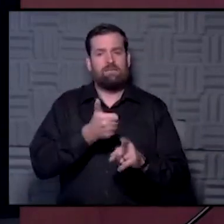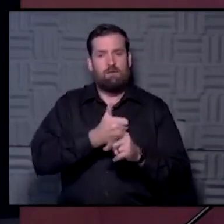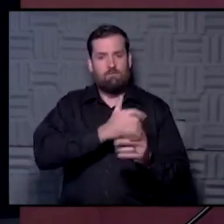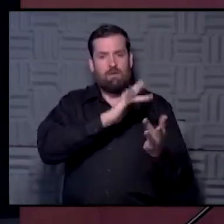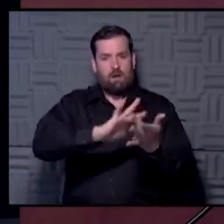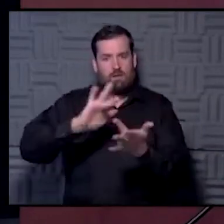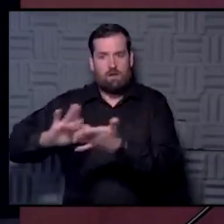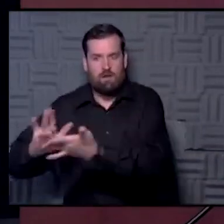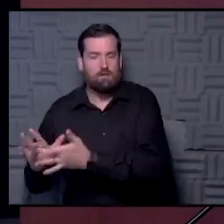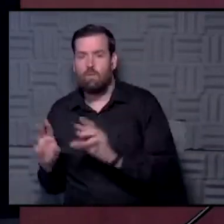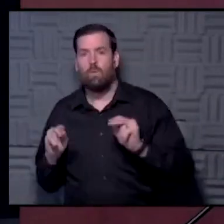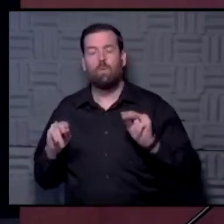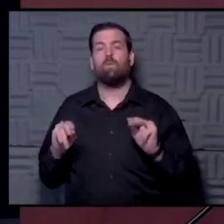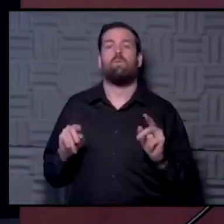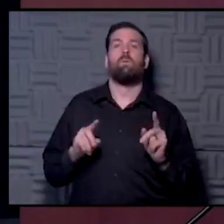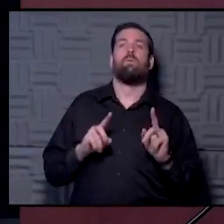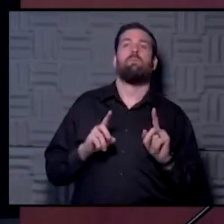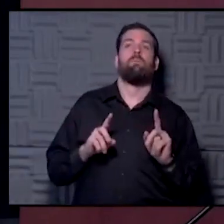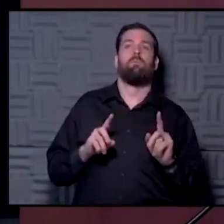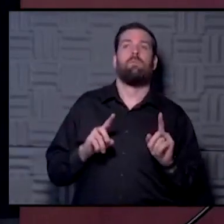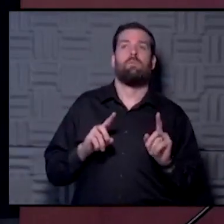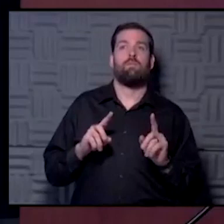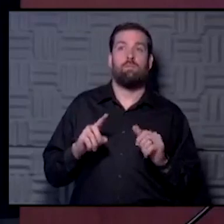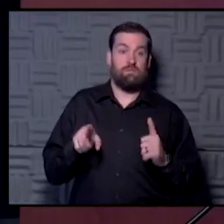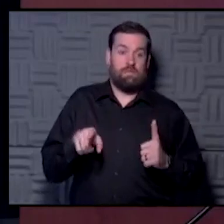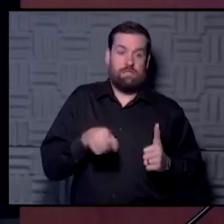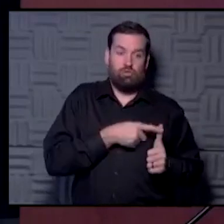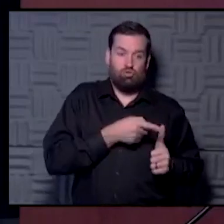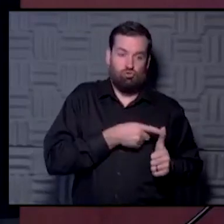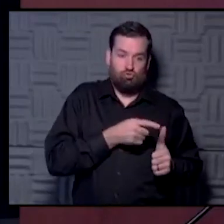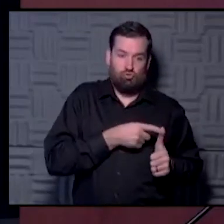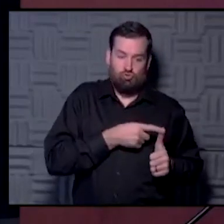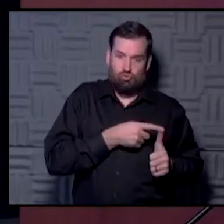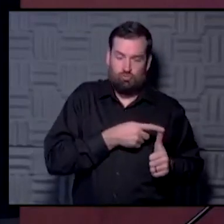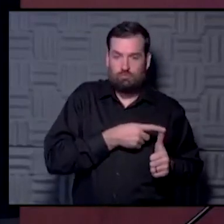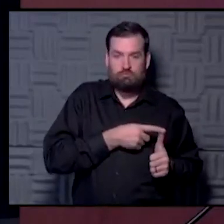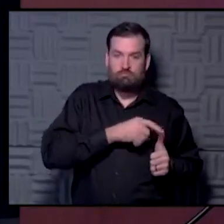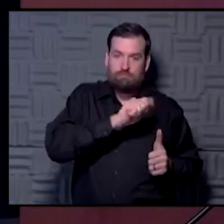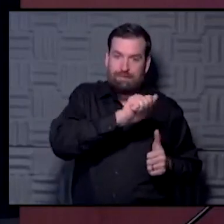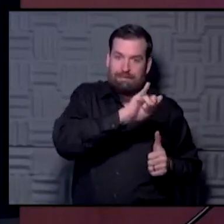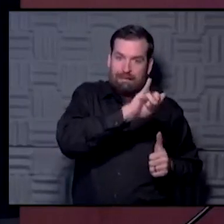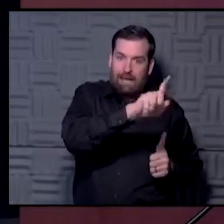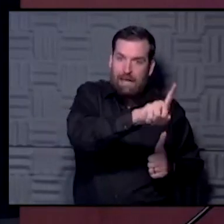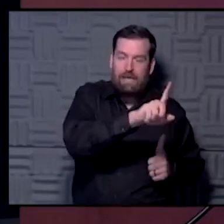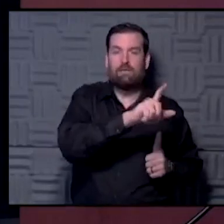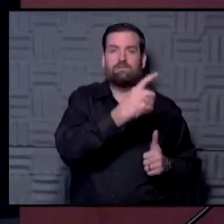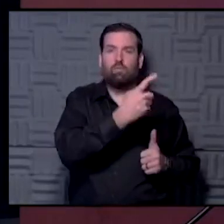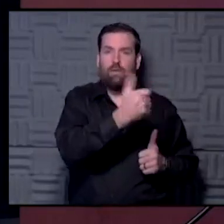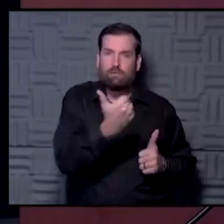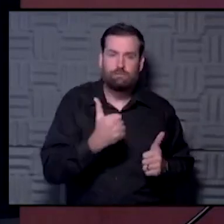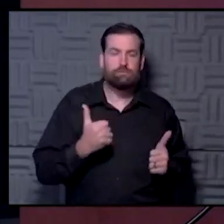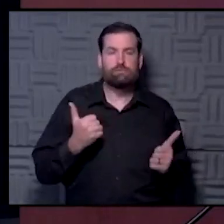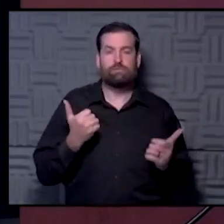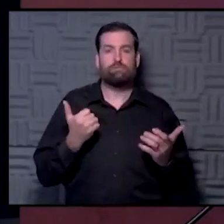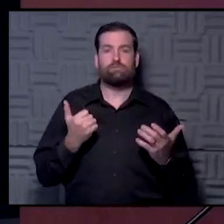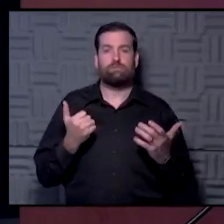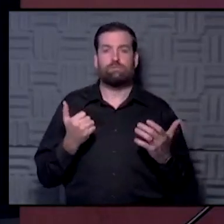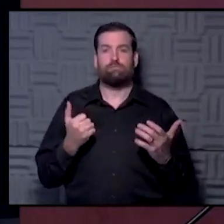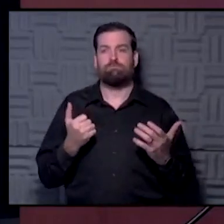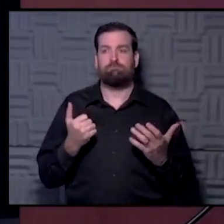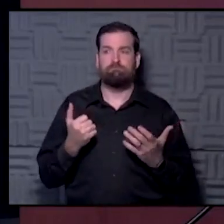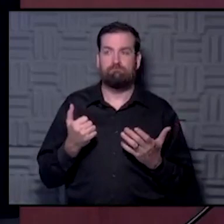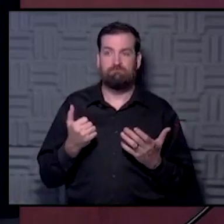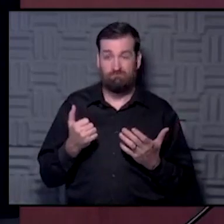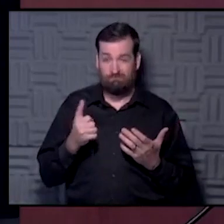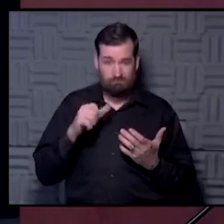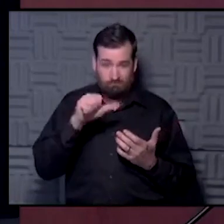of a contact, right? And that the initial source, whether that be an aide or someone else, is